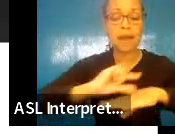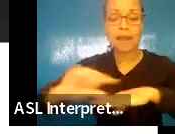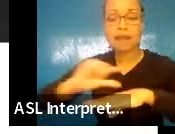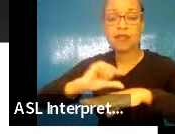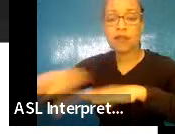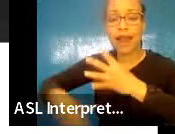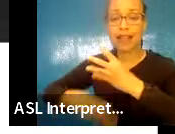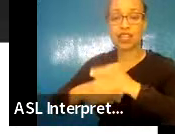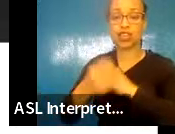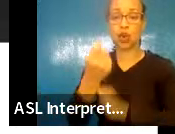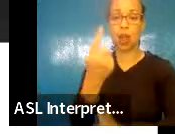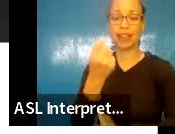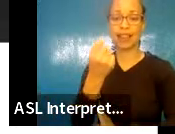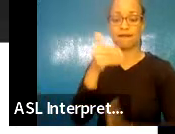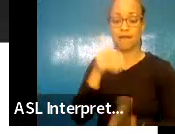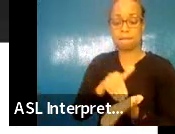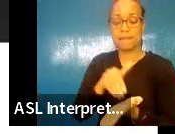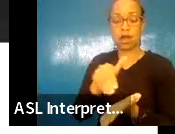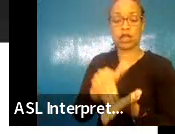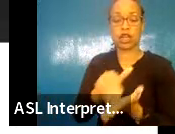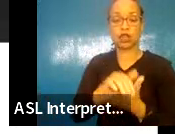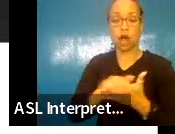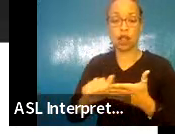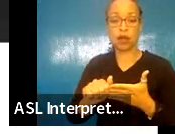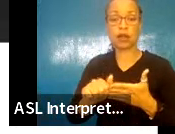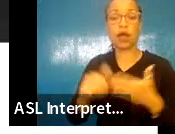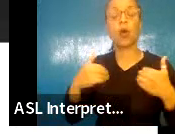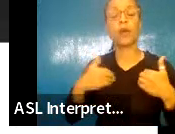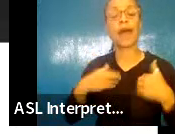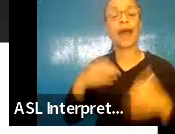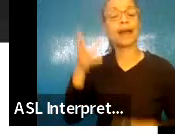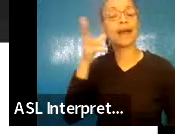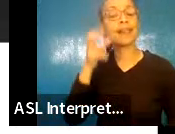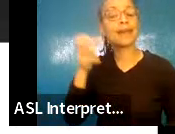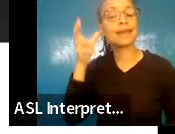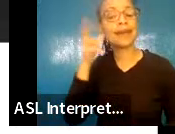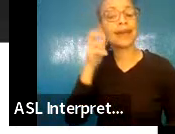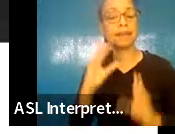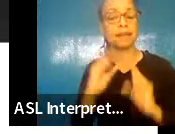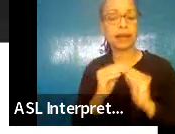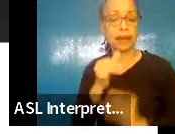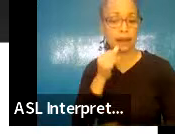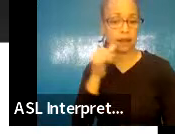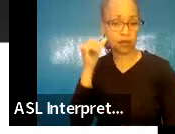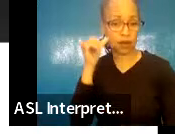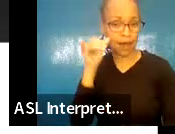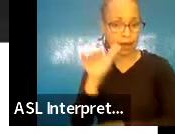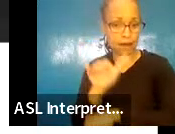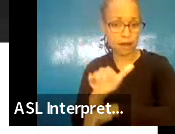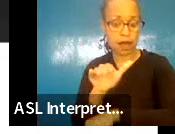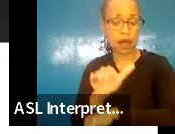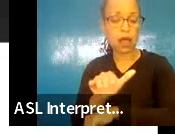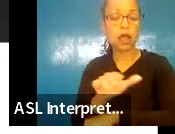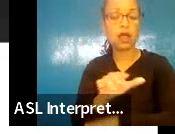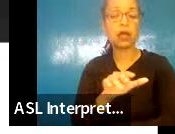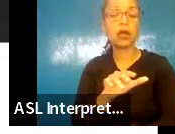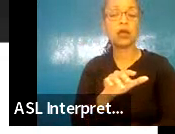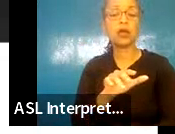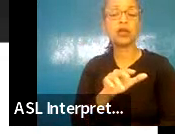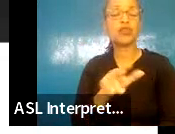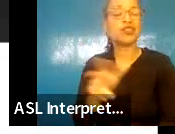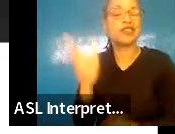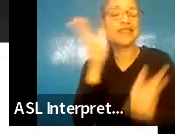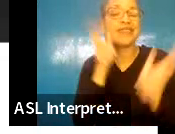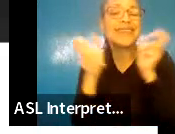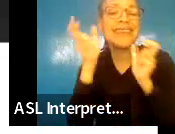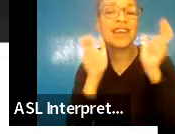million. We held a listening session yesterday evening to hear